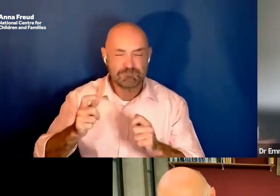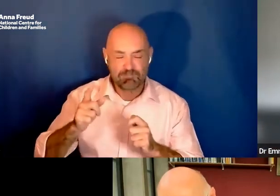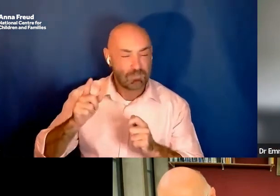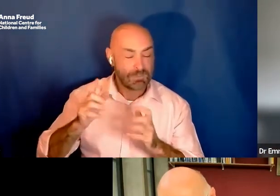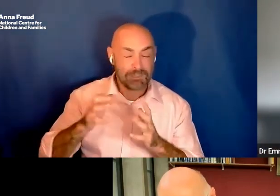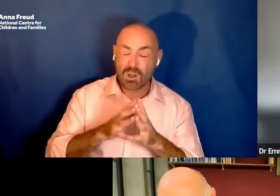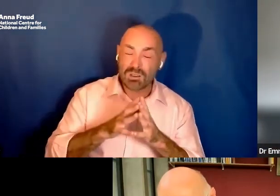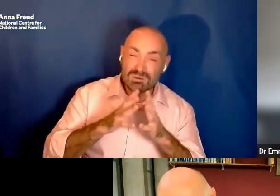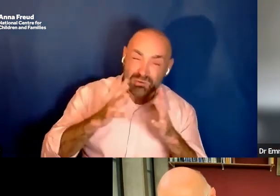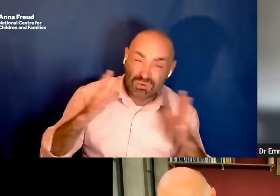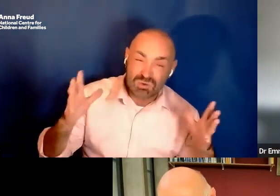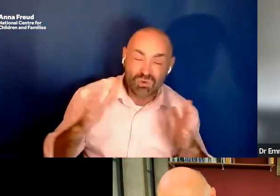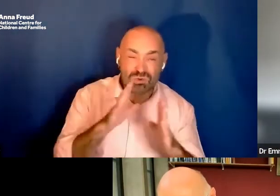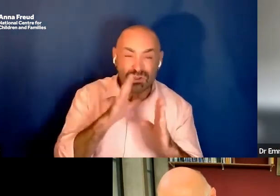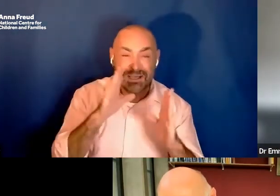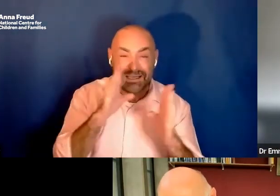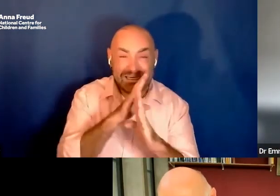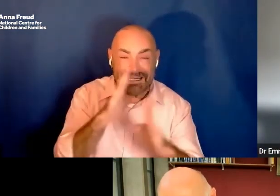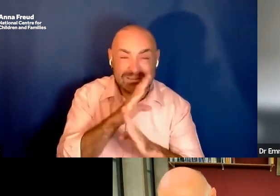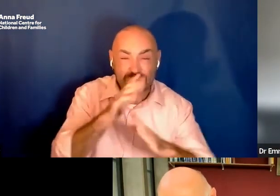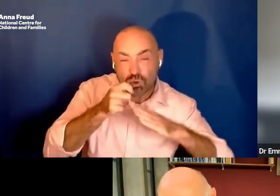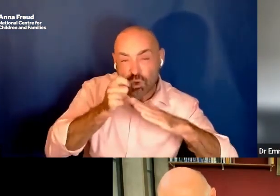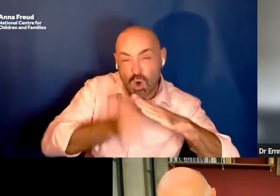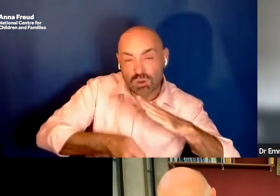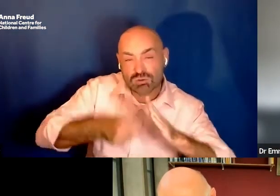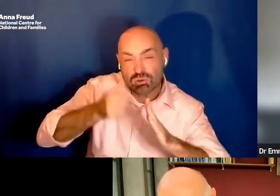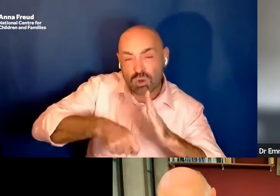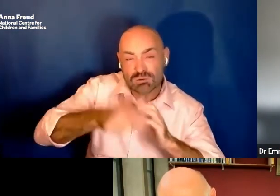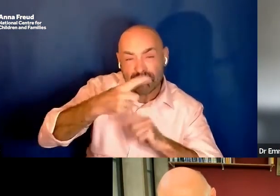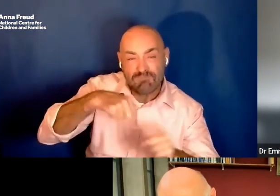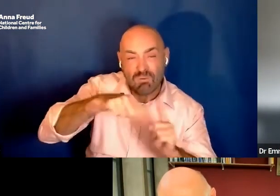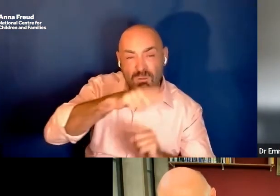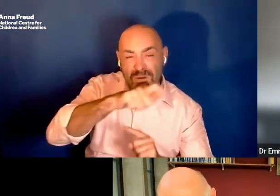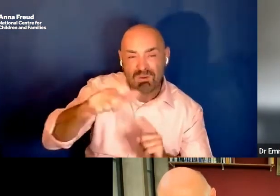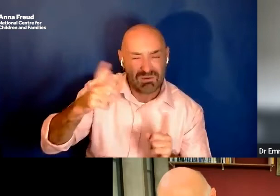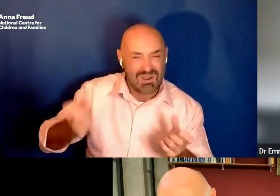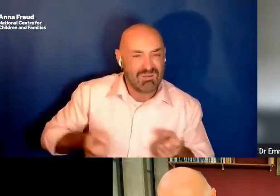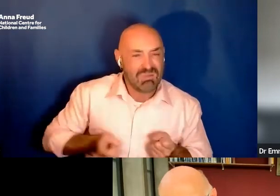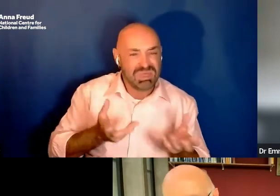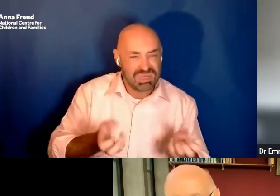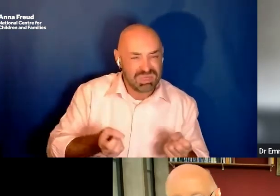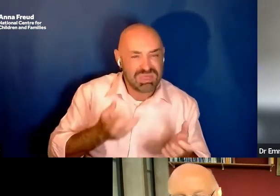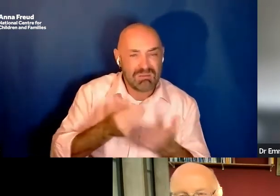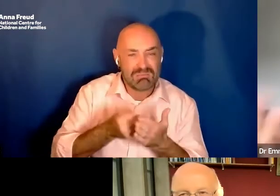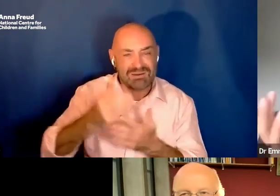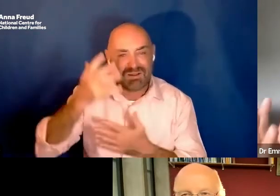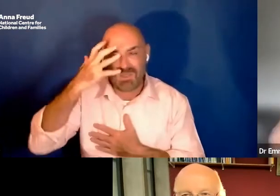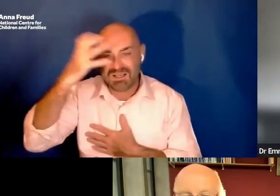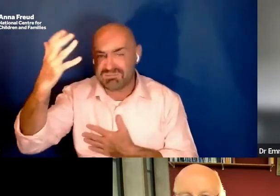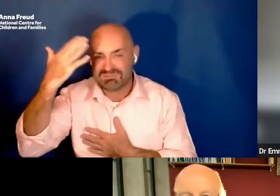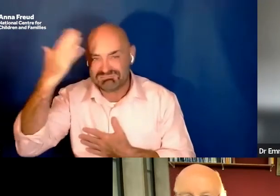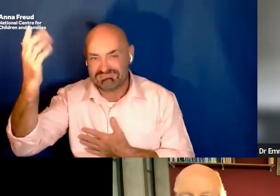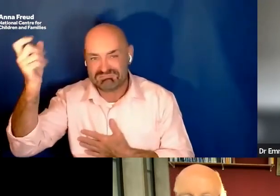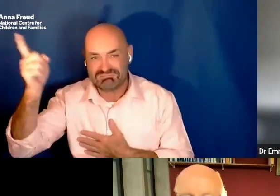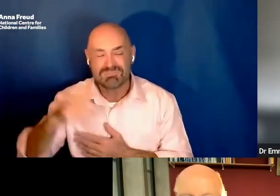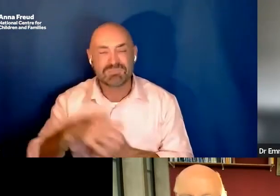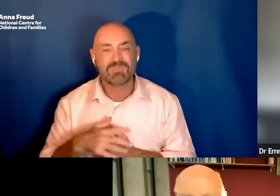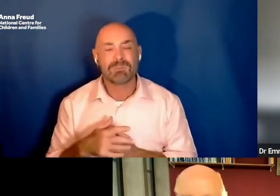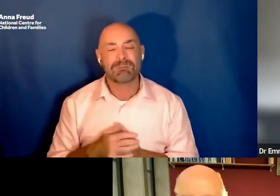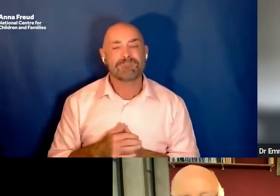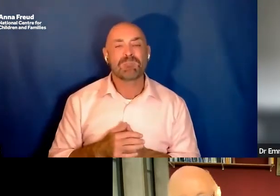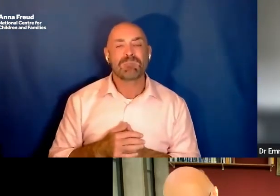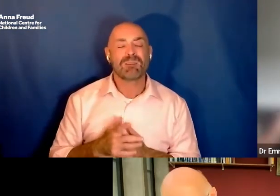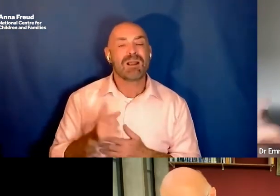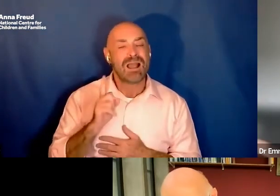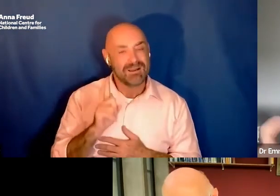huge hidden costs on individuals and communities, I think that's part of it. But also the benefits, I guess, of